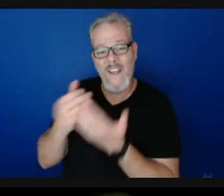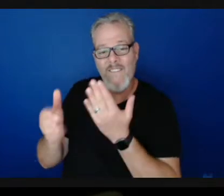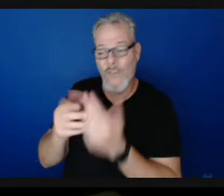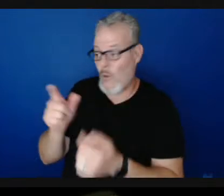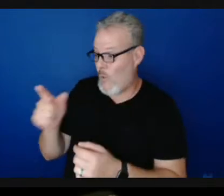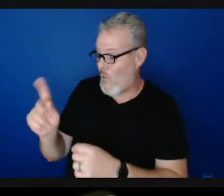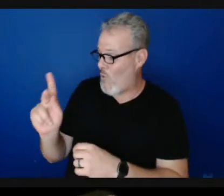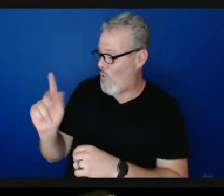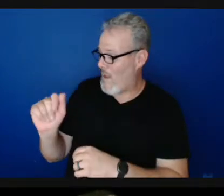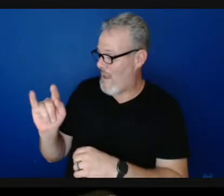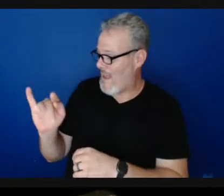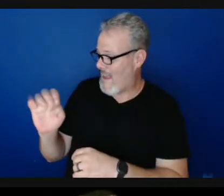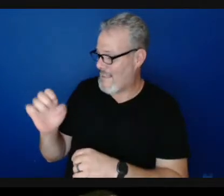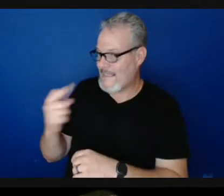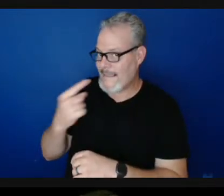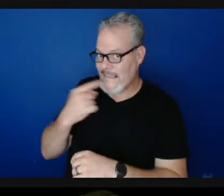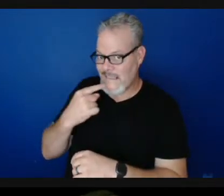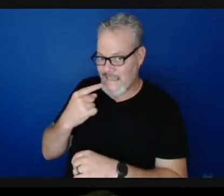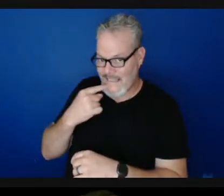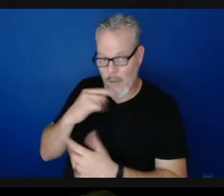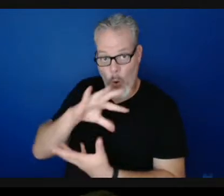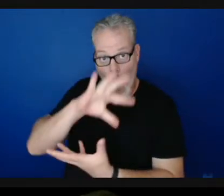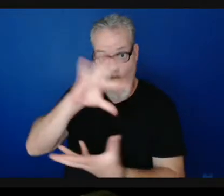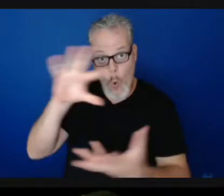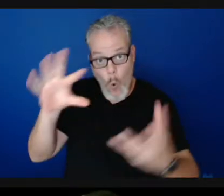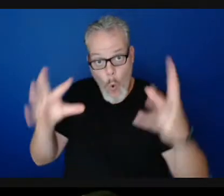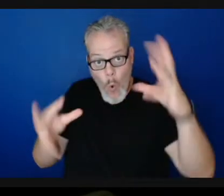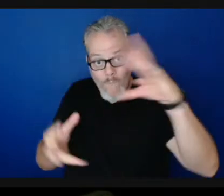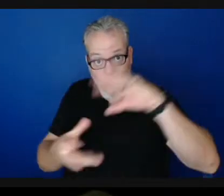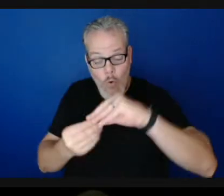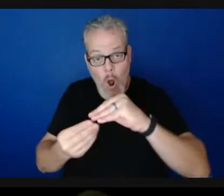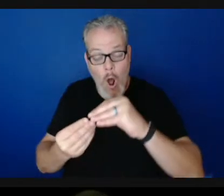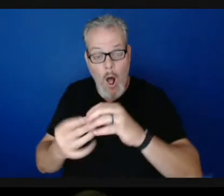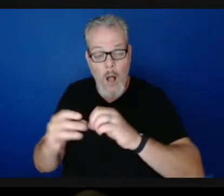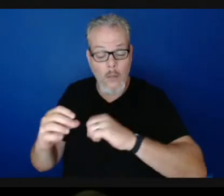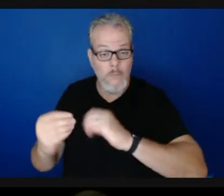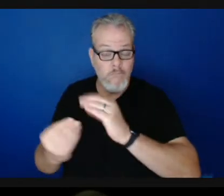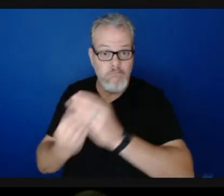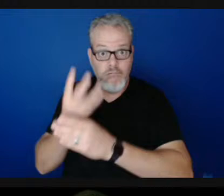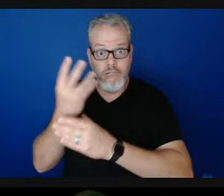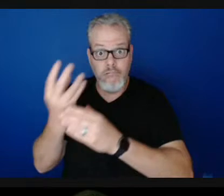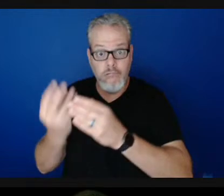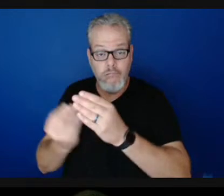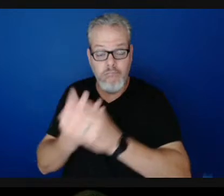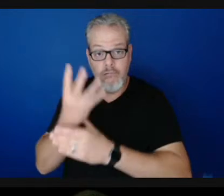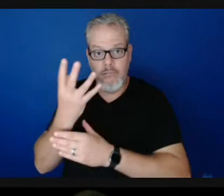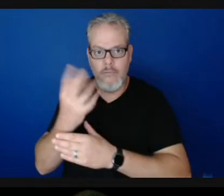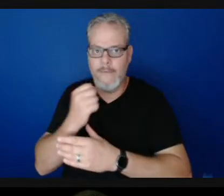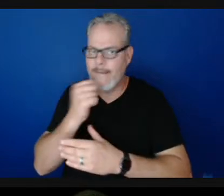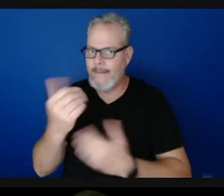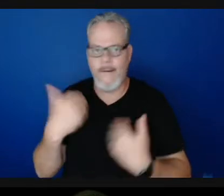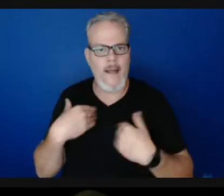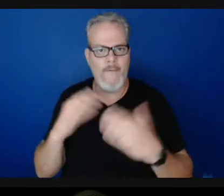the overall pattern for this eruption was not as many earthquakes in advance of the actual breakout.